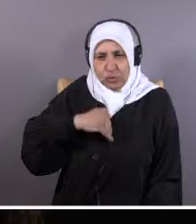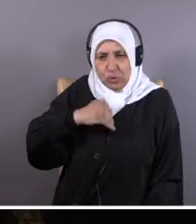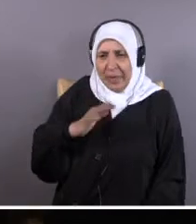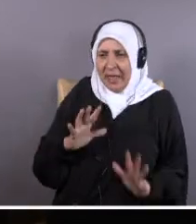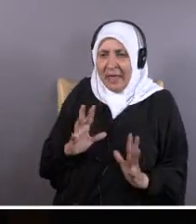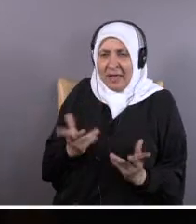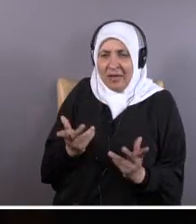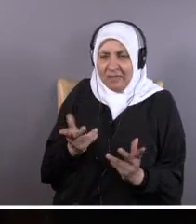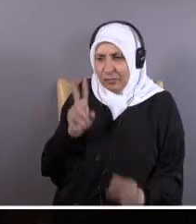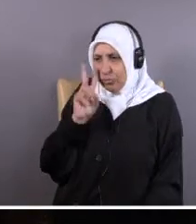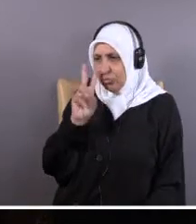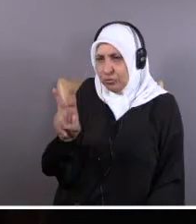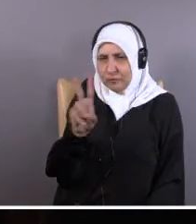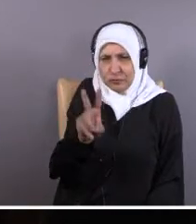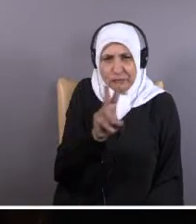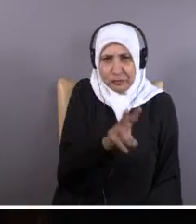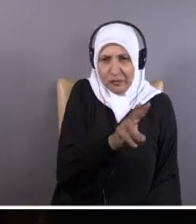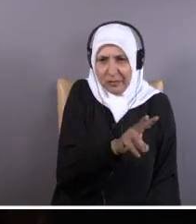buffalo.